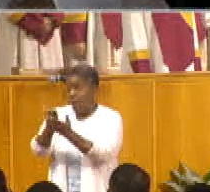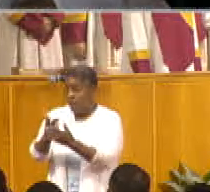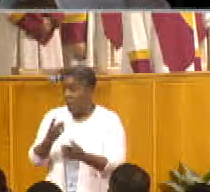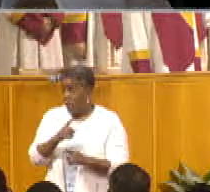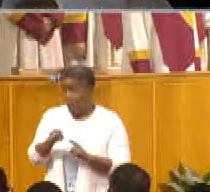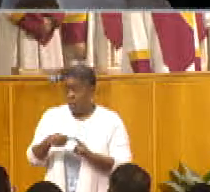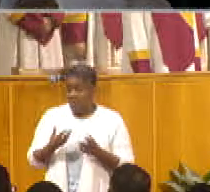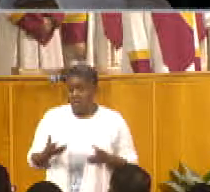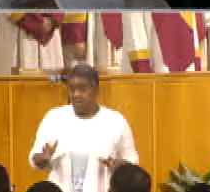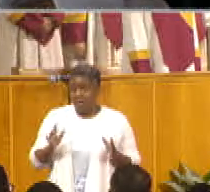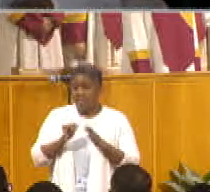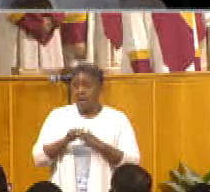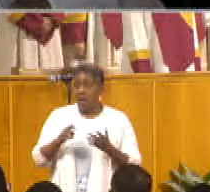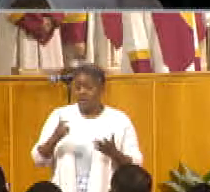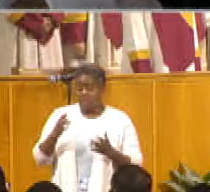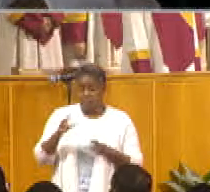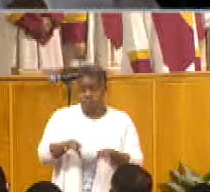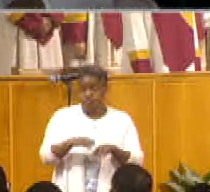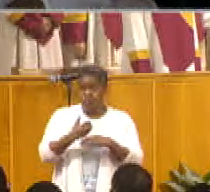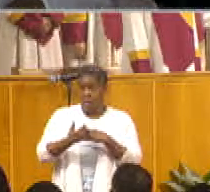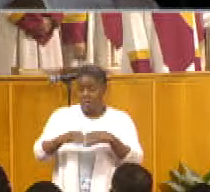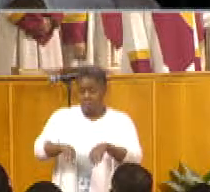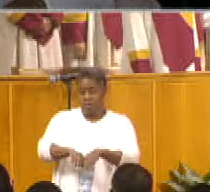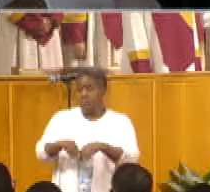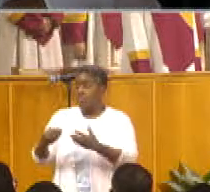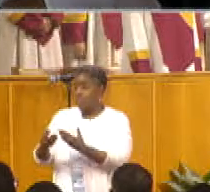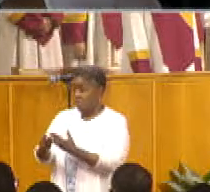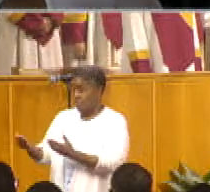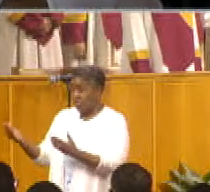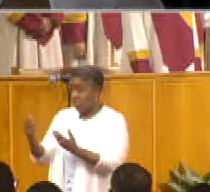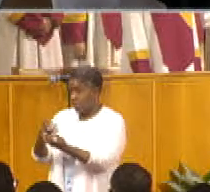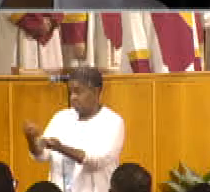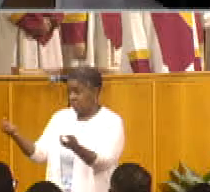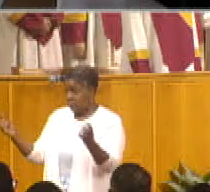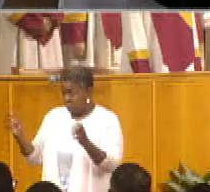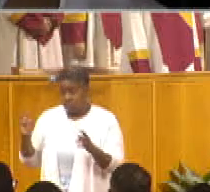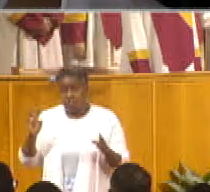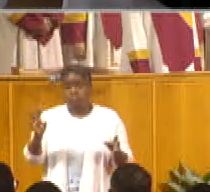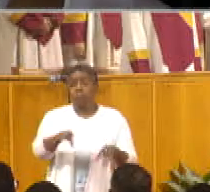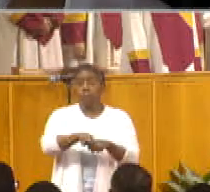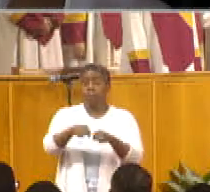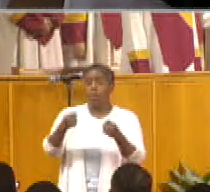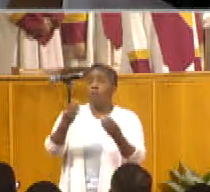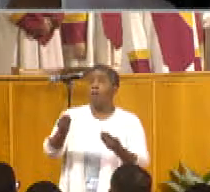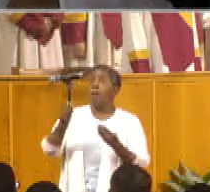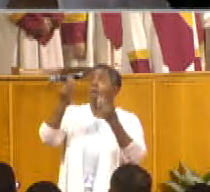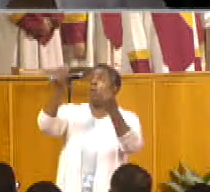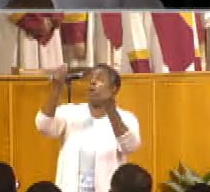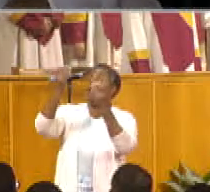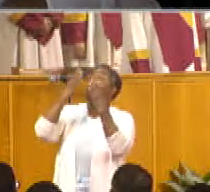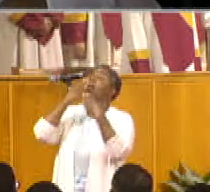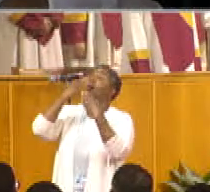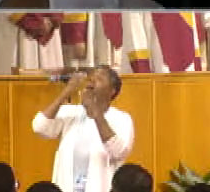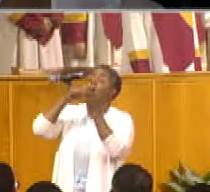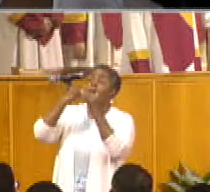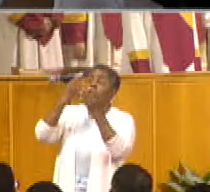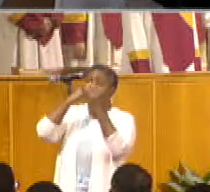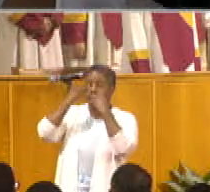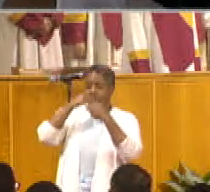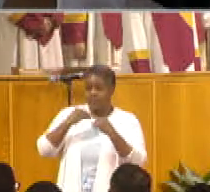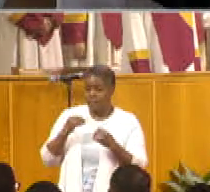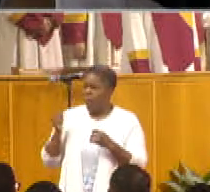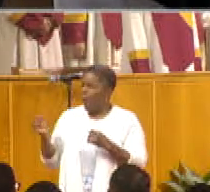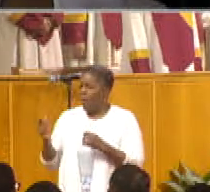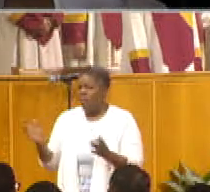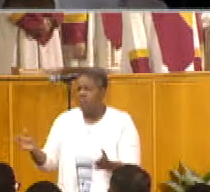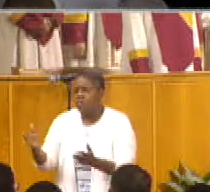these things, he took bread and gave thanks to God in the presence of them all. And when he had broken it, he began to eat. Then they were all